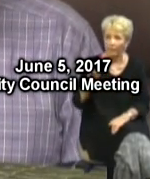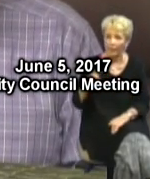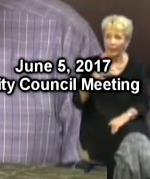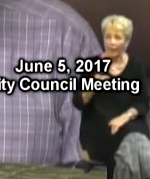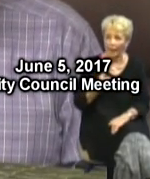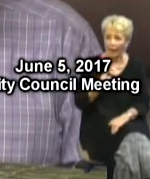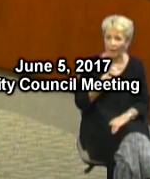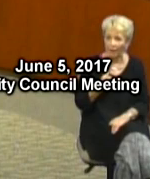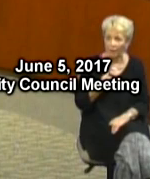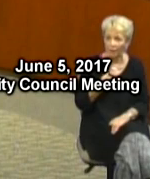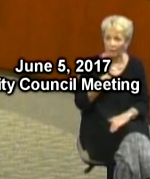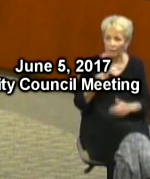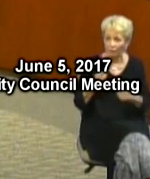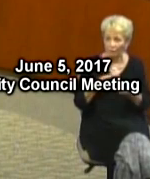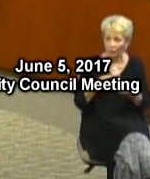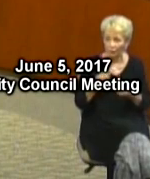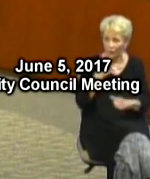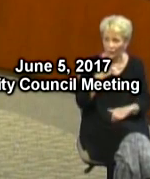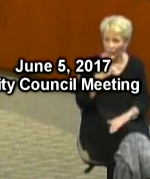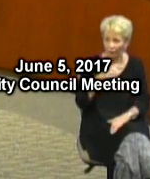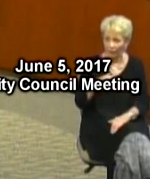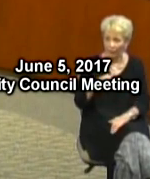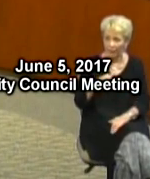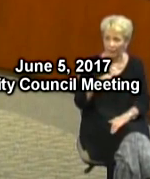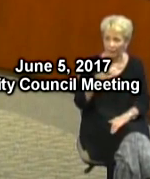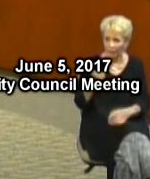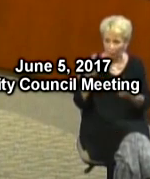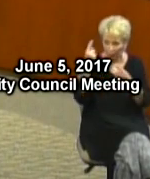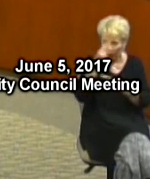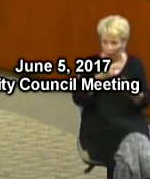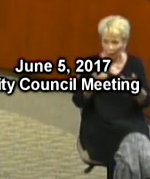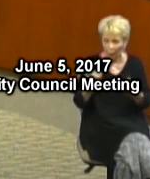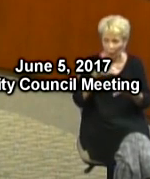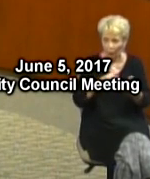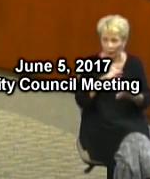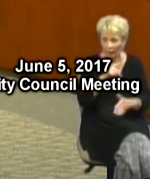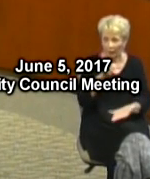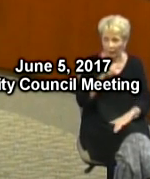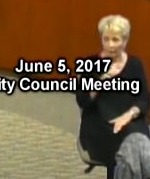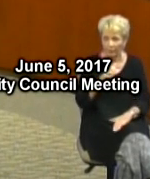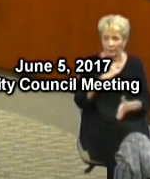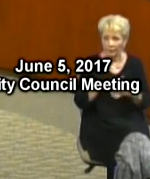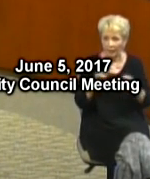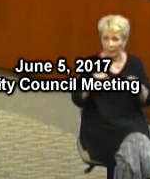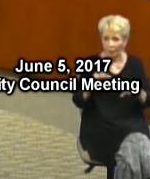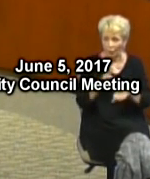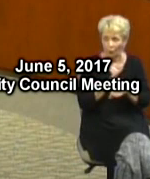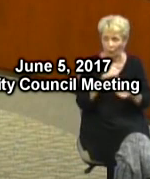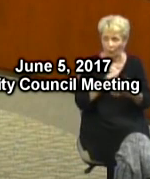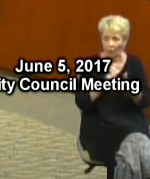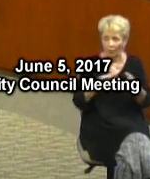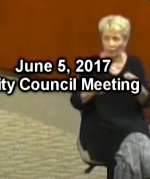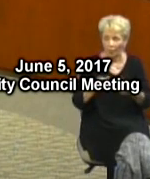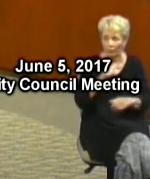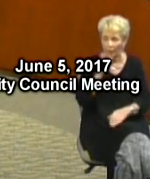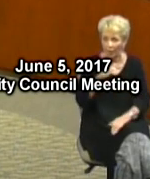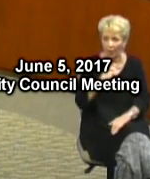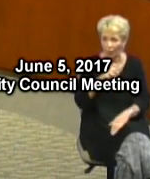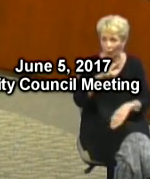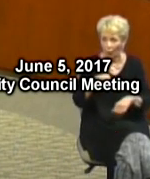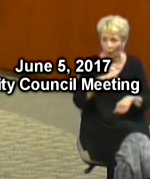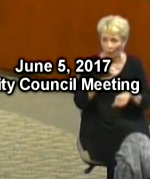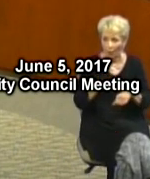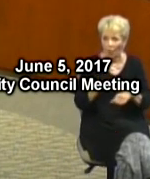would first note that in considering a rezoning, the potential use of the property is not normally